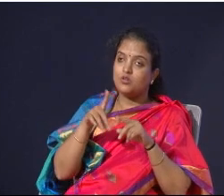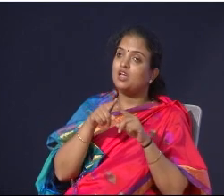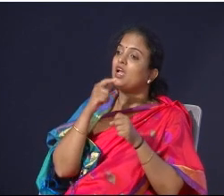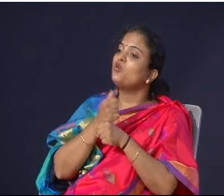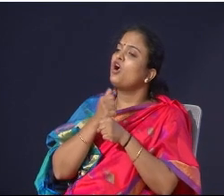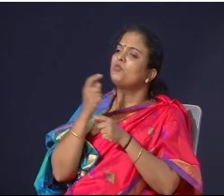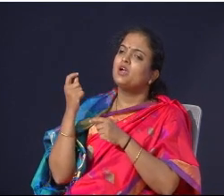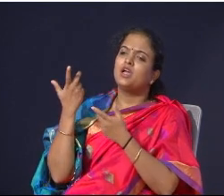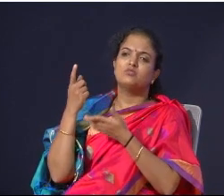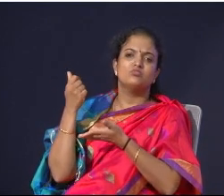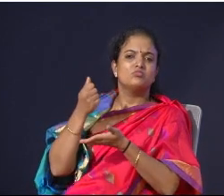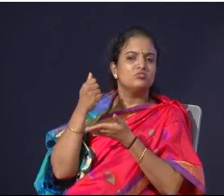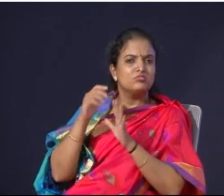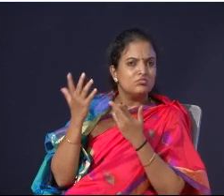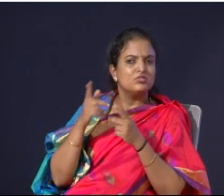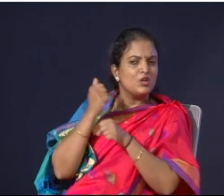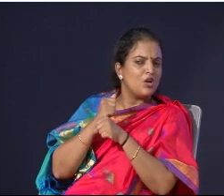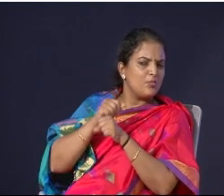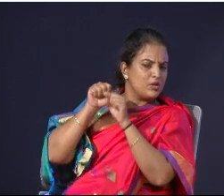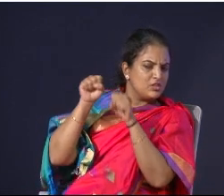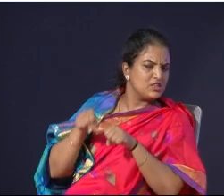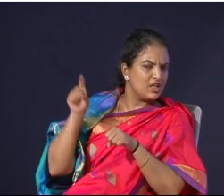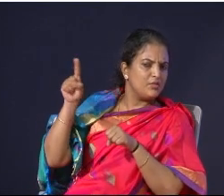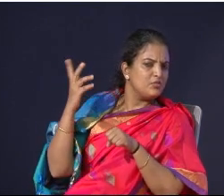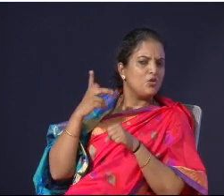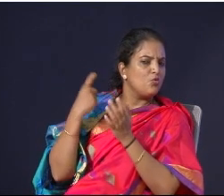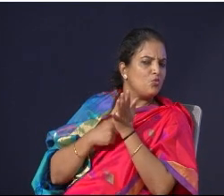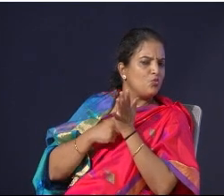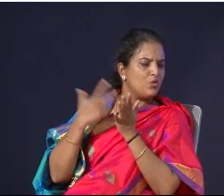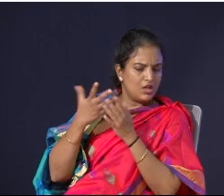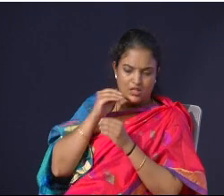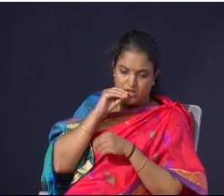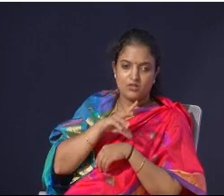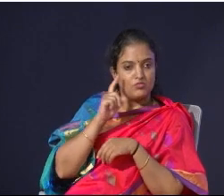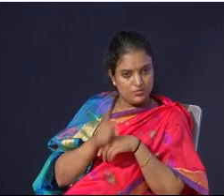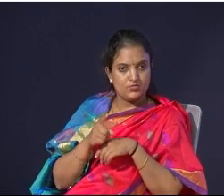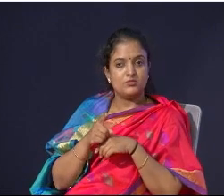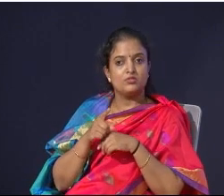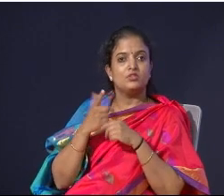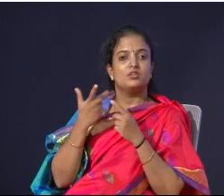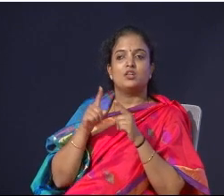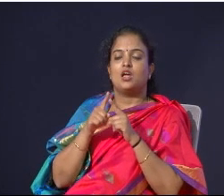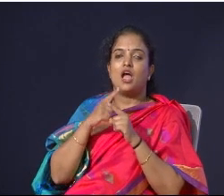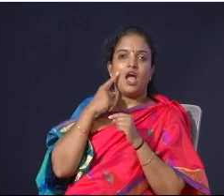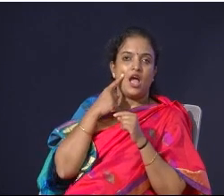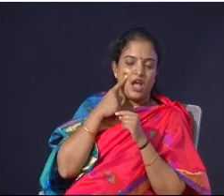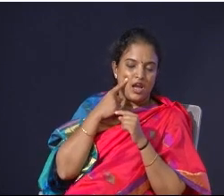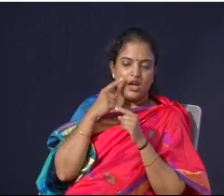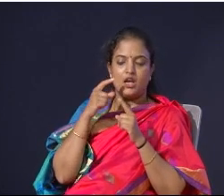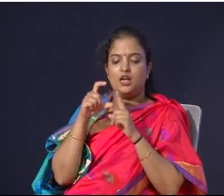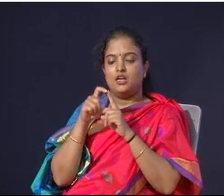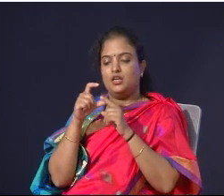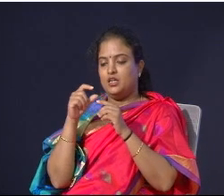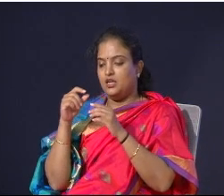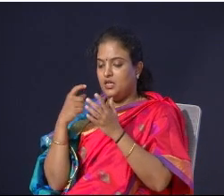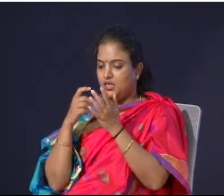schemes? What are the government rules? Right? The acts like RPWD Act, Right to Education